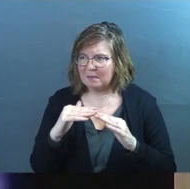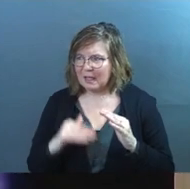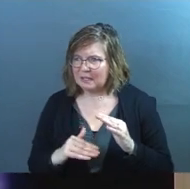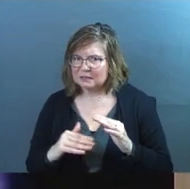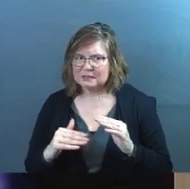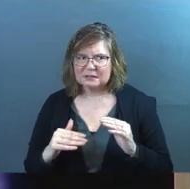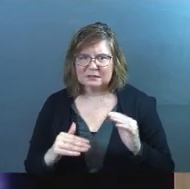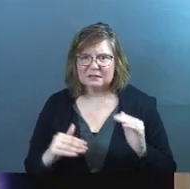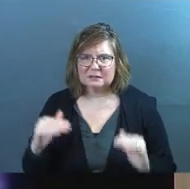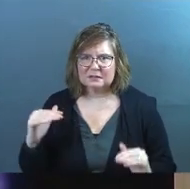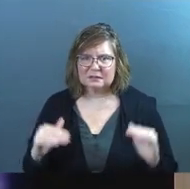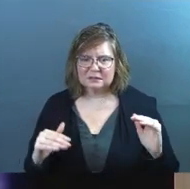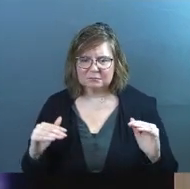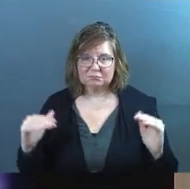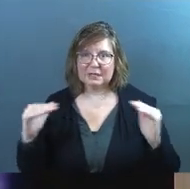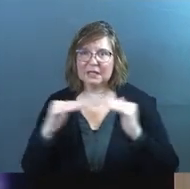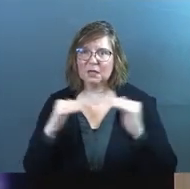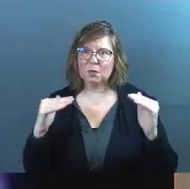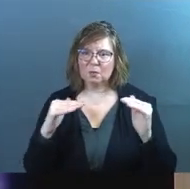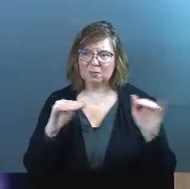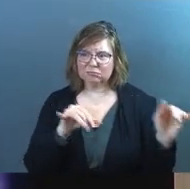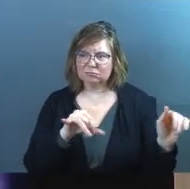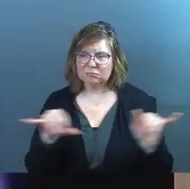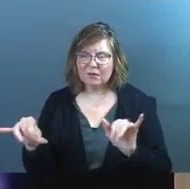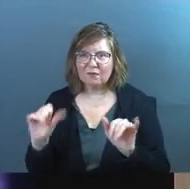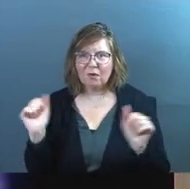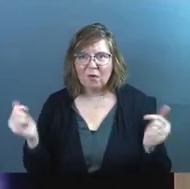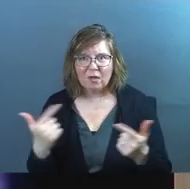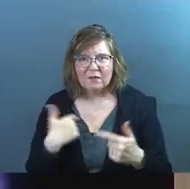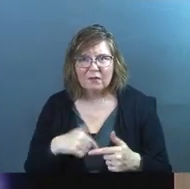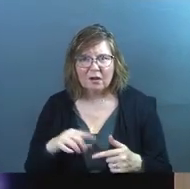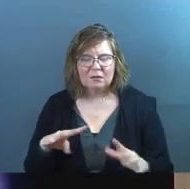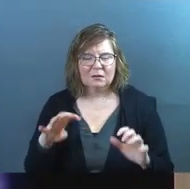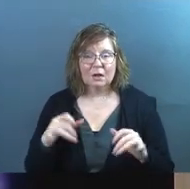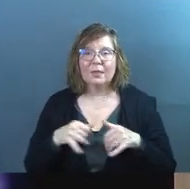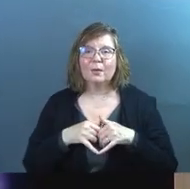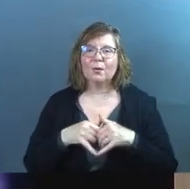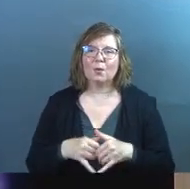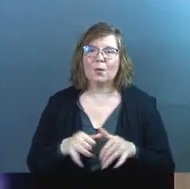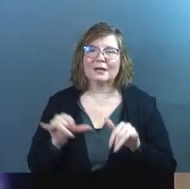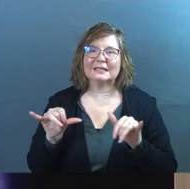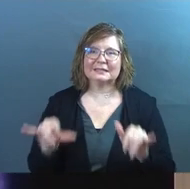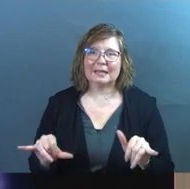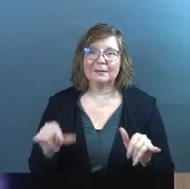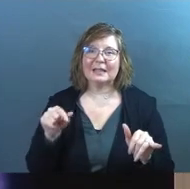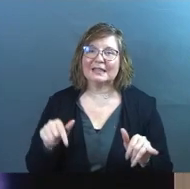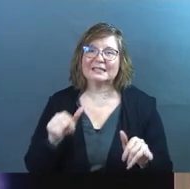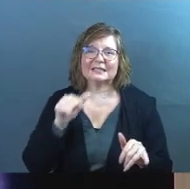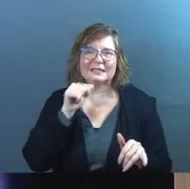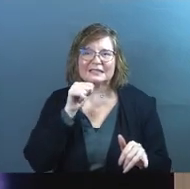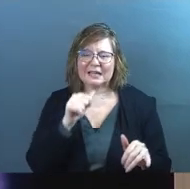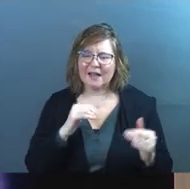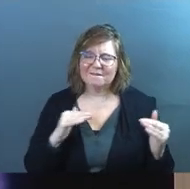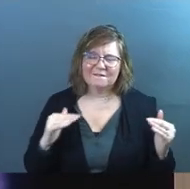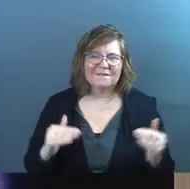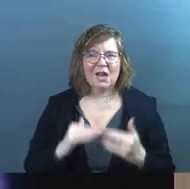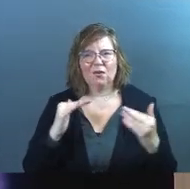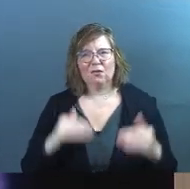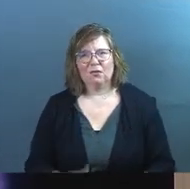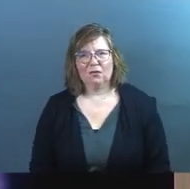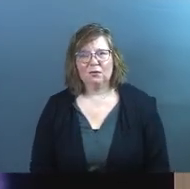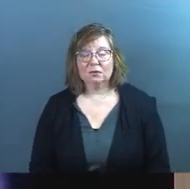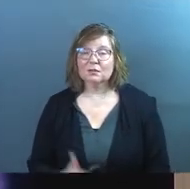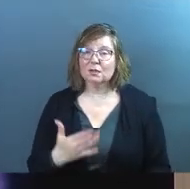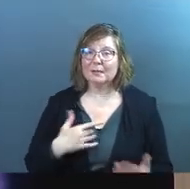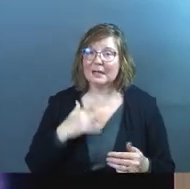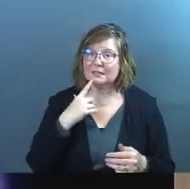less equal pay across the board for every single one of us. The reward is the same. This is not fair.